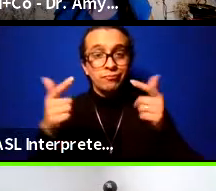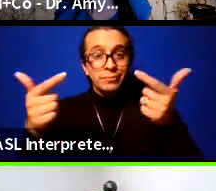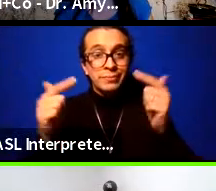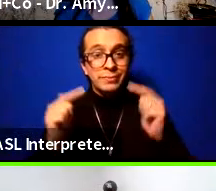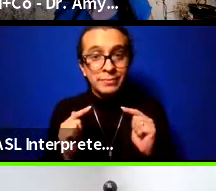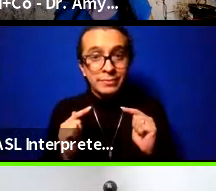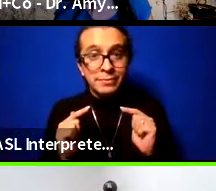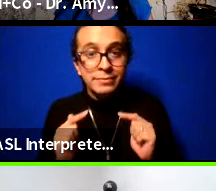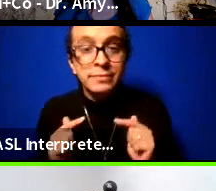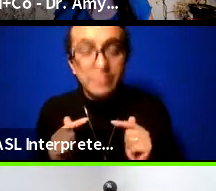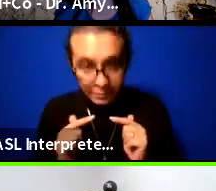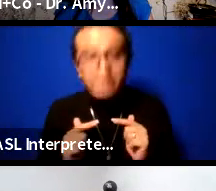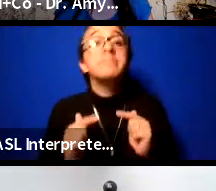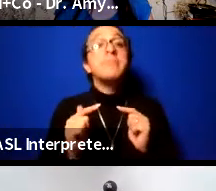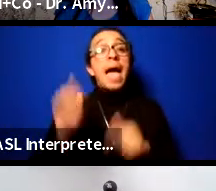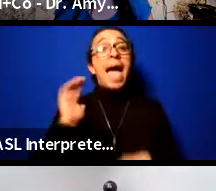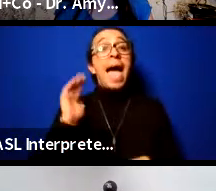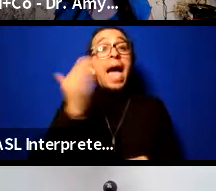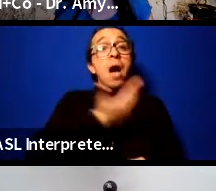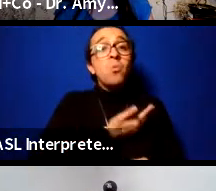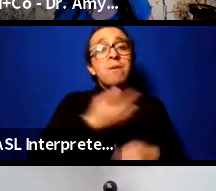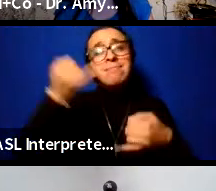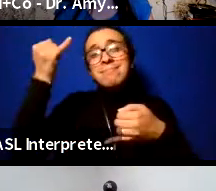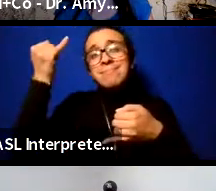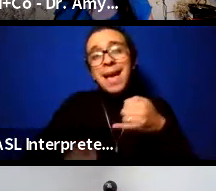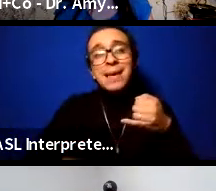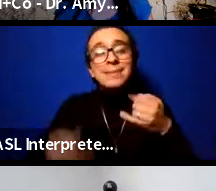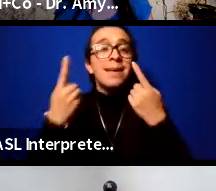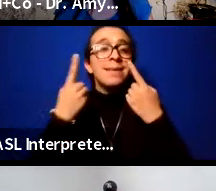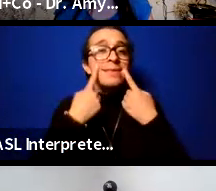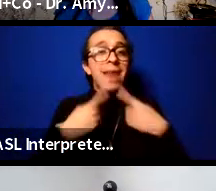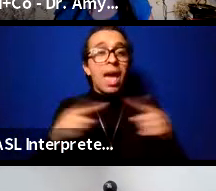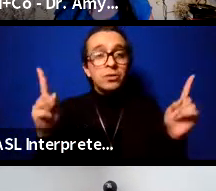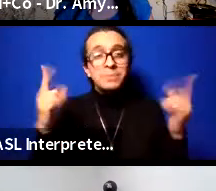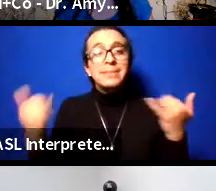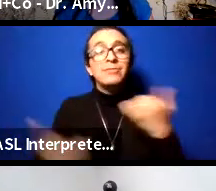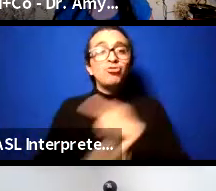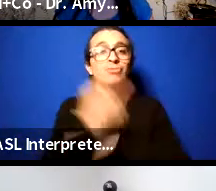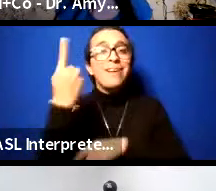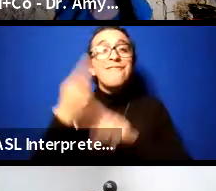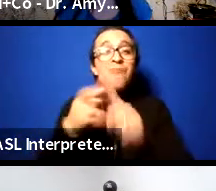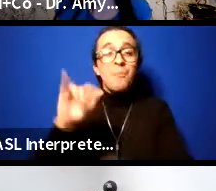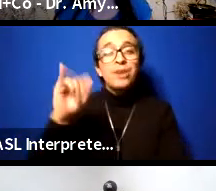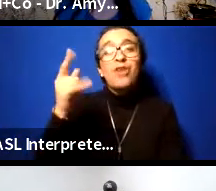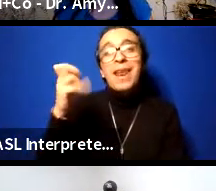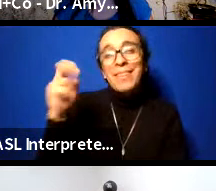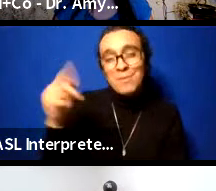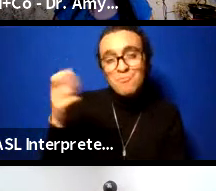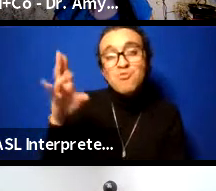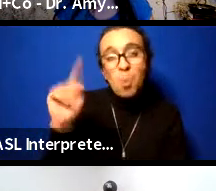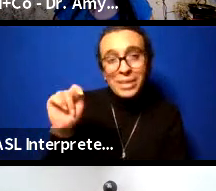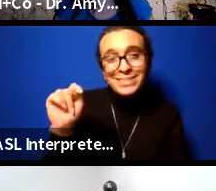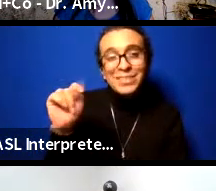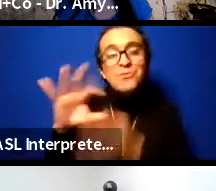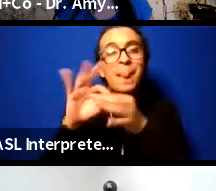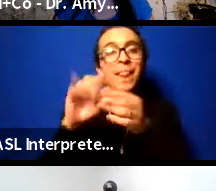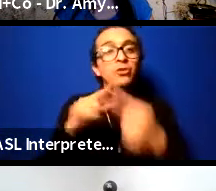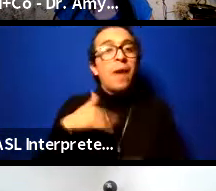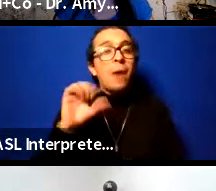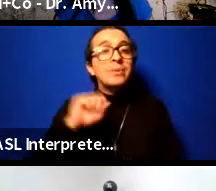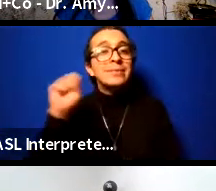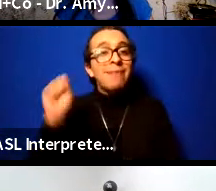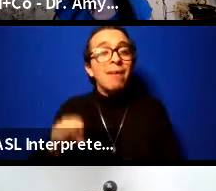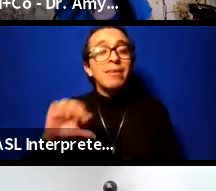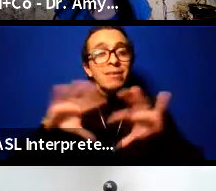Thank you. And then our last announcement today would come from Jonathan Pruitt around the Stockton Community